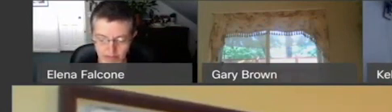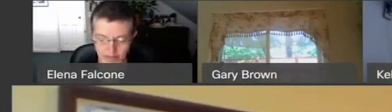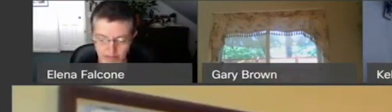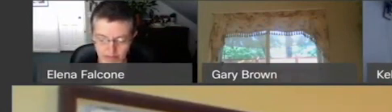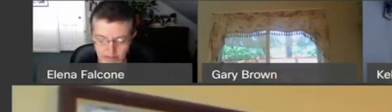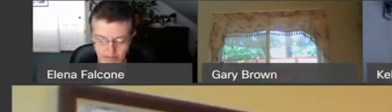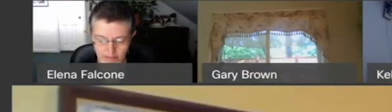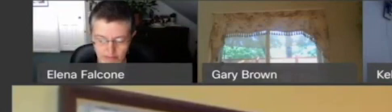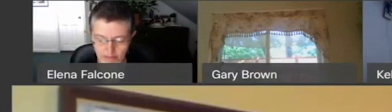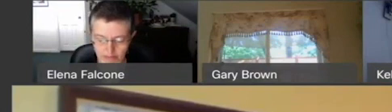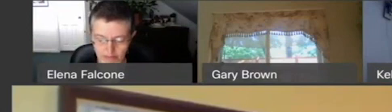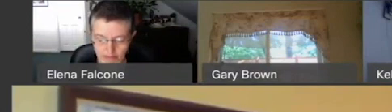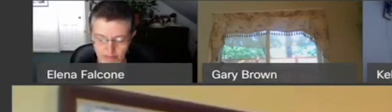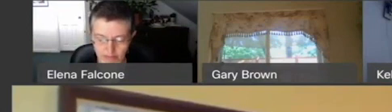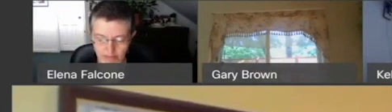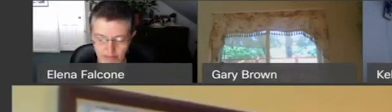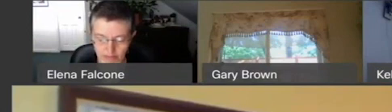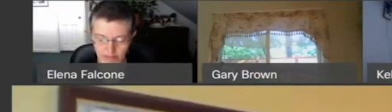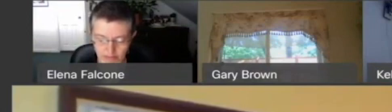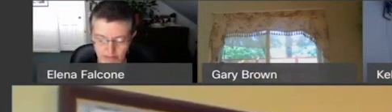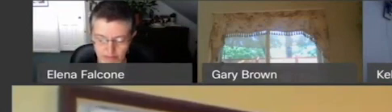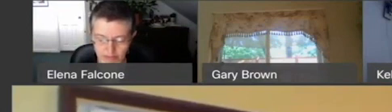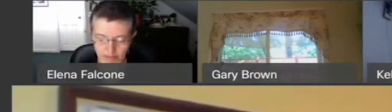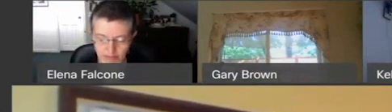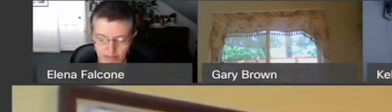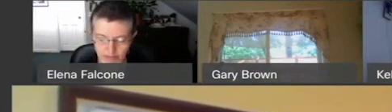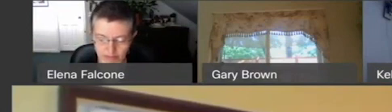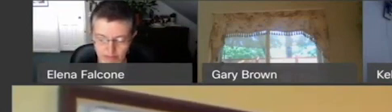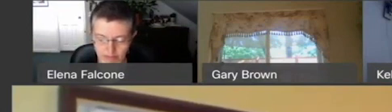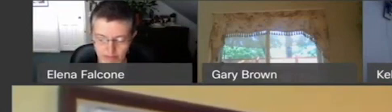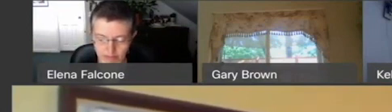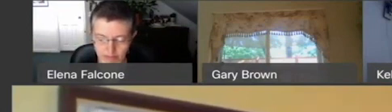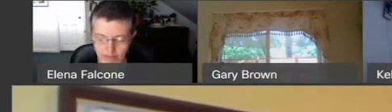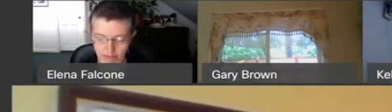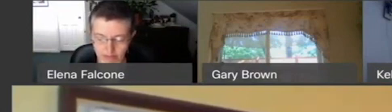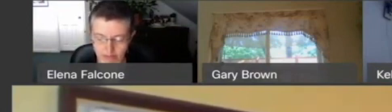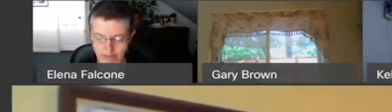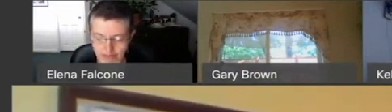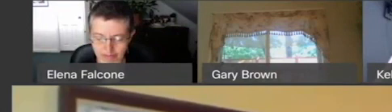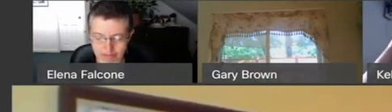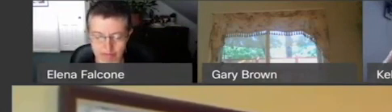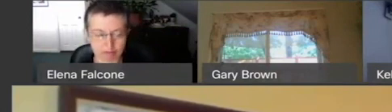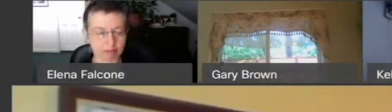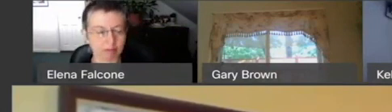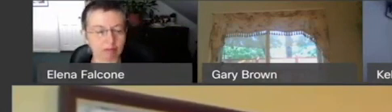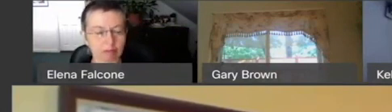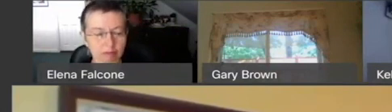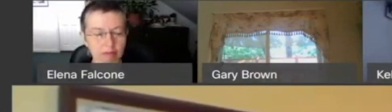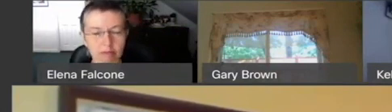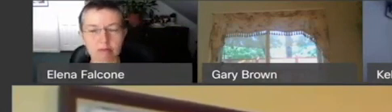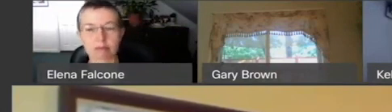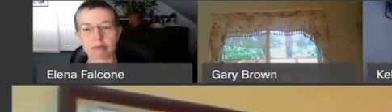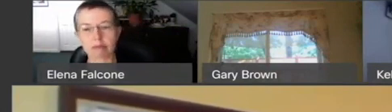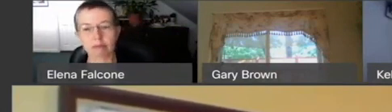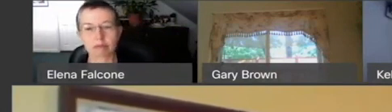too close and you feel comfortable to say, can you please back up 2 feet? That would make me feel comfortable. Go ahead, do